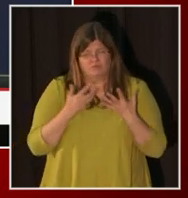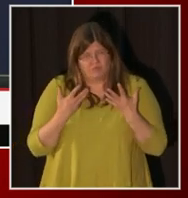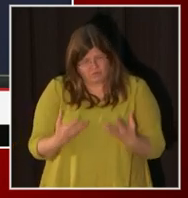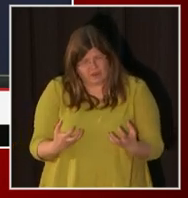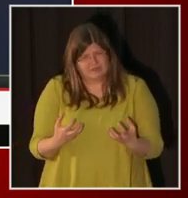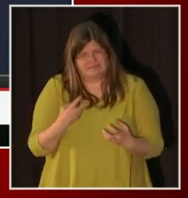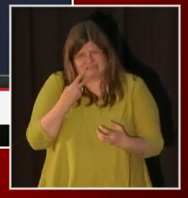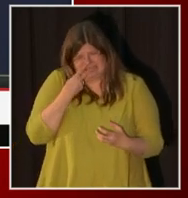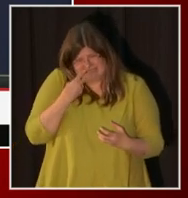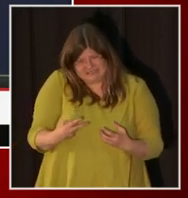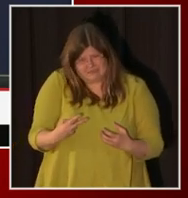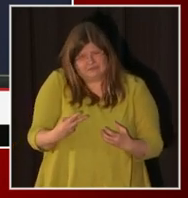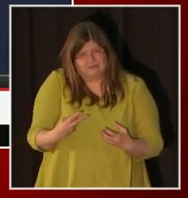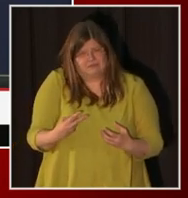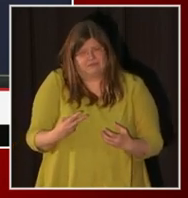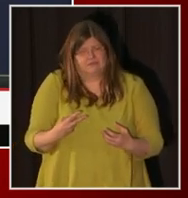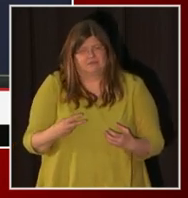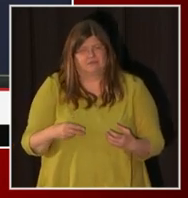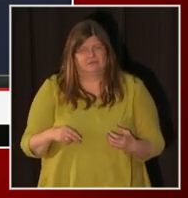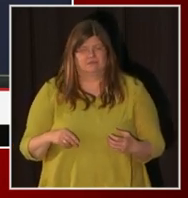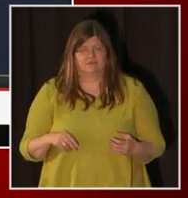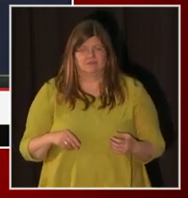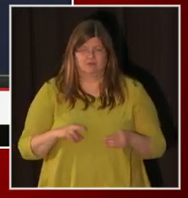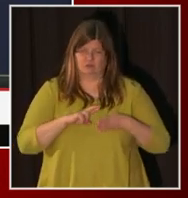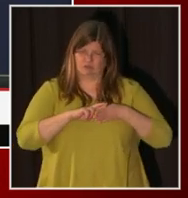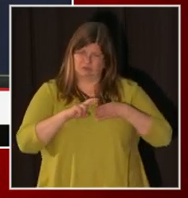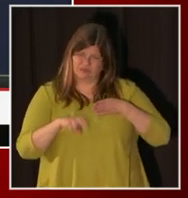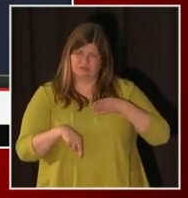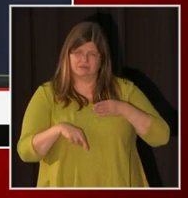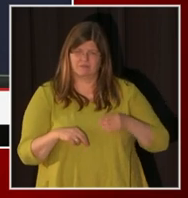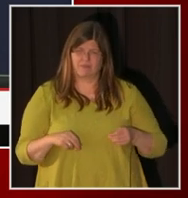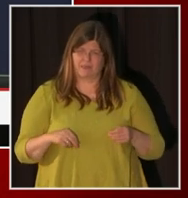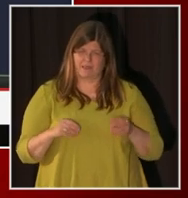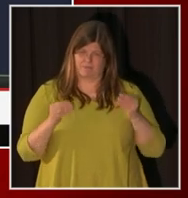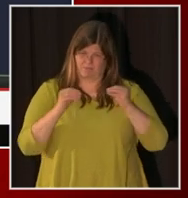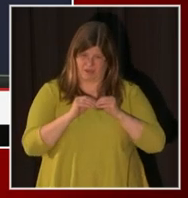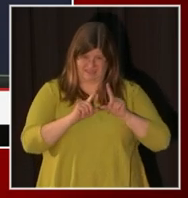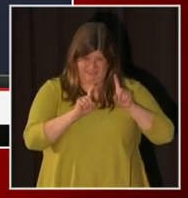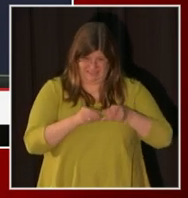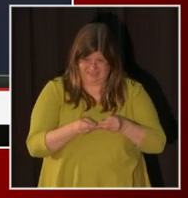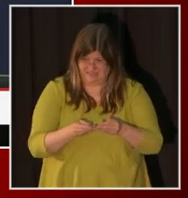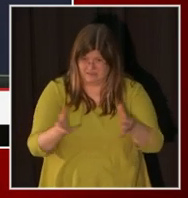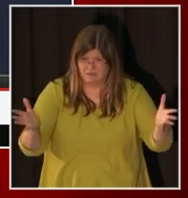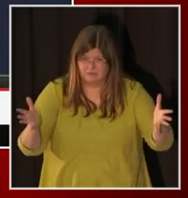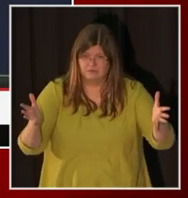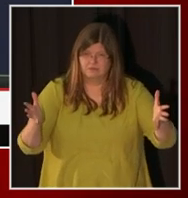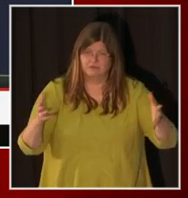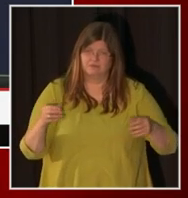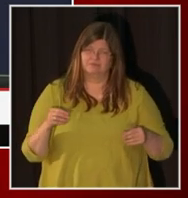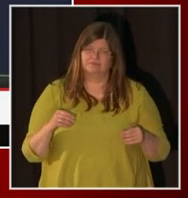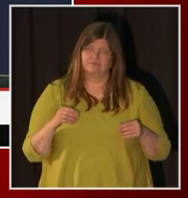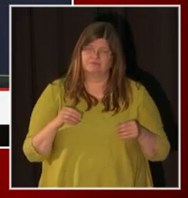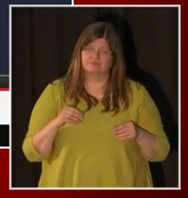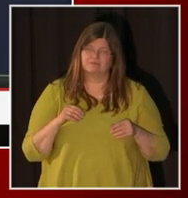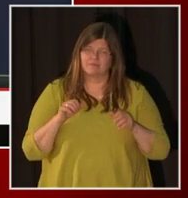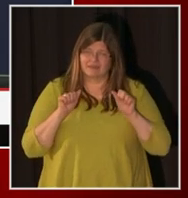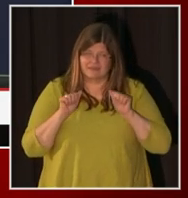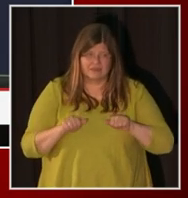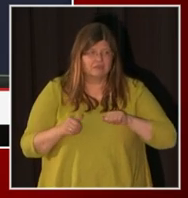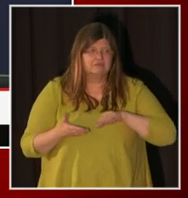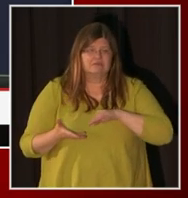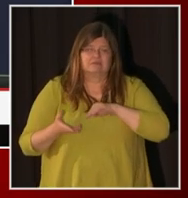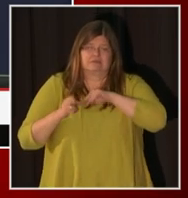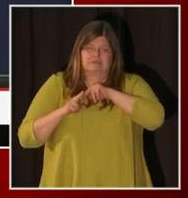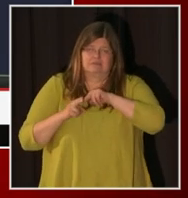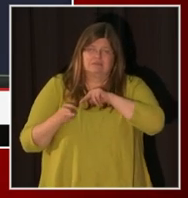the threshold for who is being tested, so that we can expand the denominator of people being tested. It's